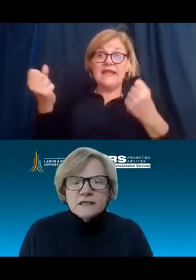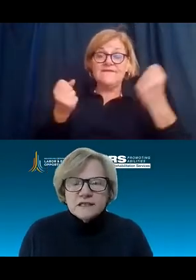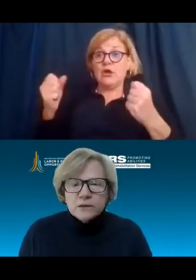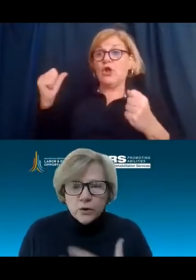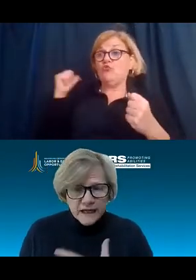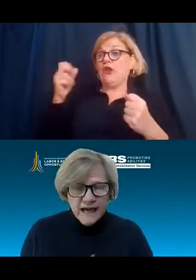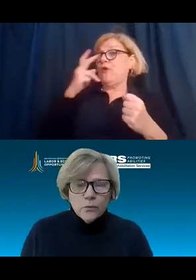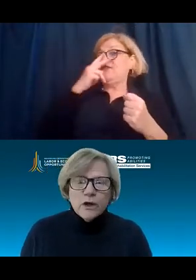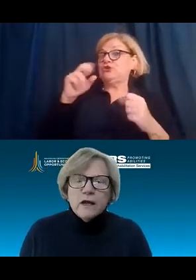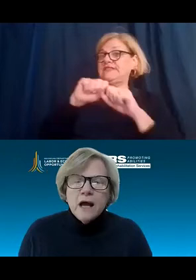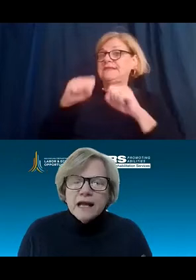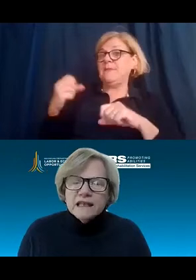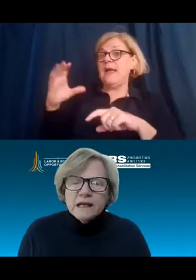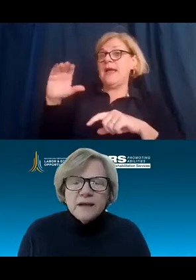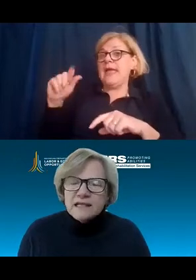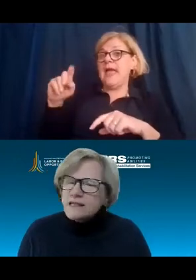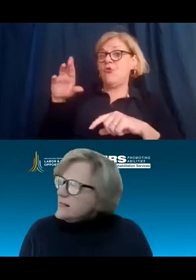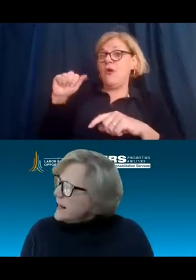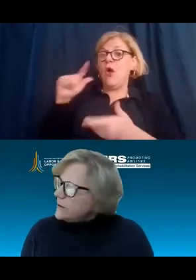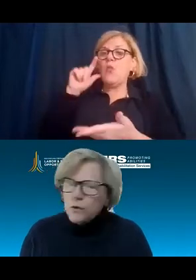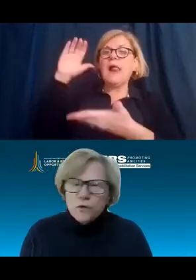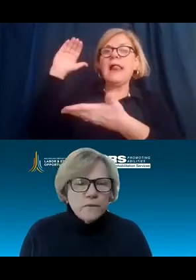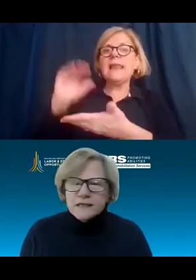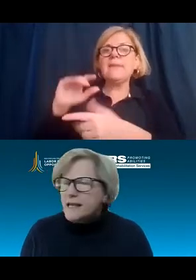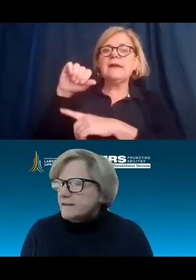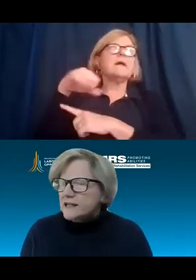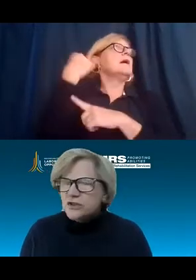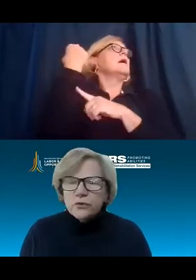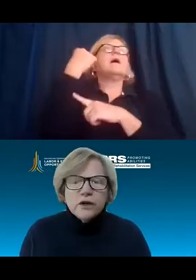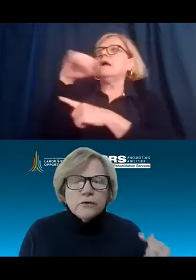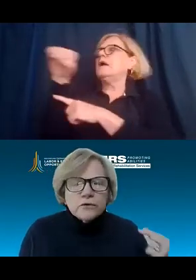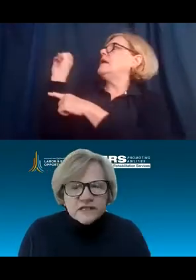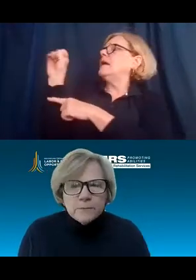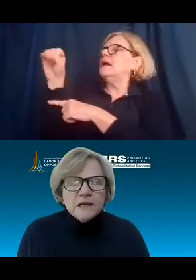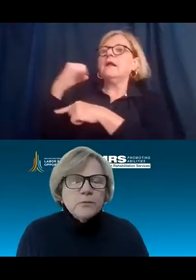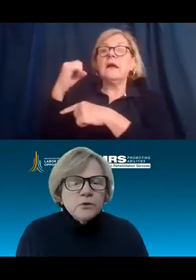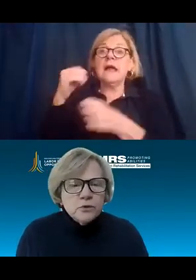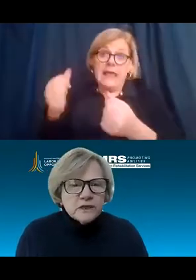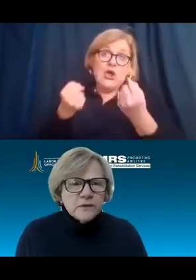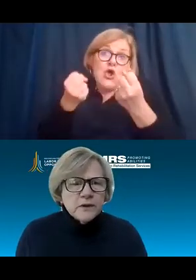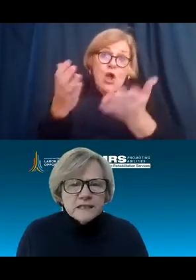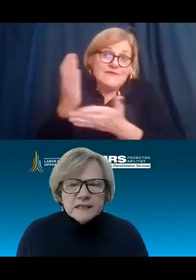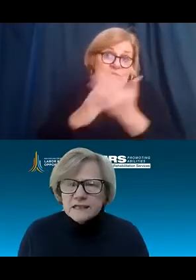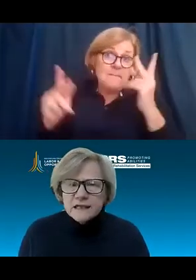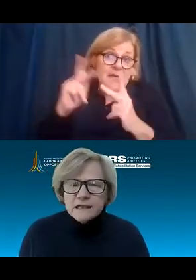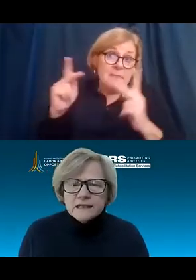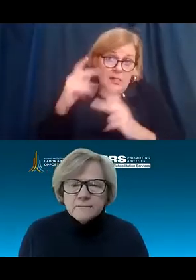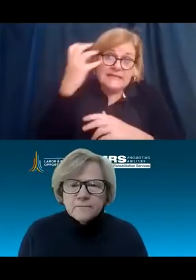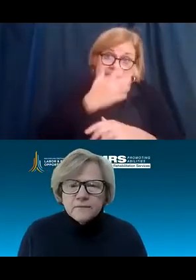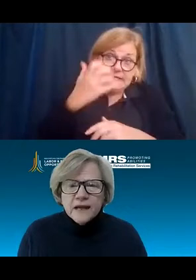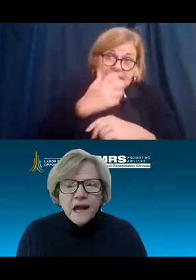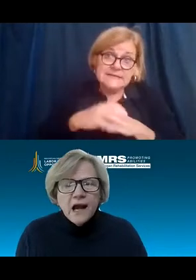vision system or a camera eliminates the neck movements that can trigger for some people who experience